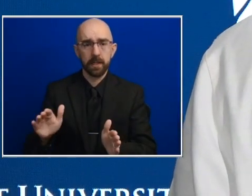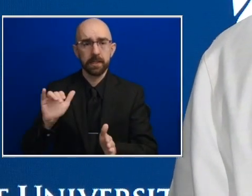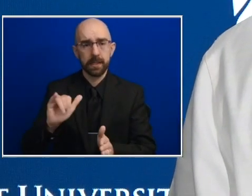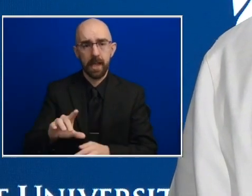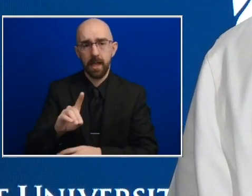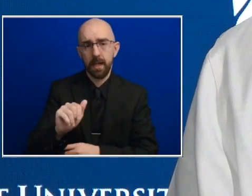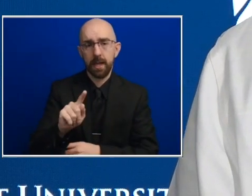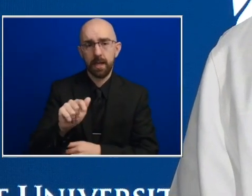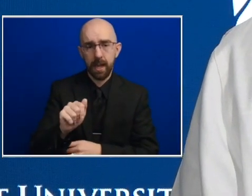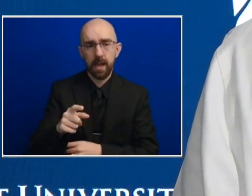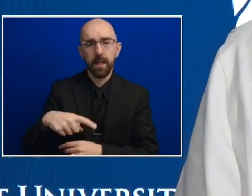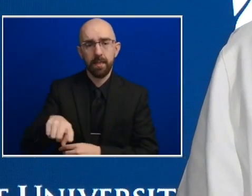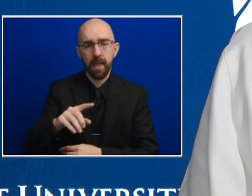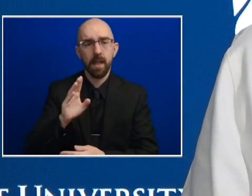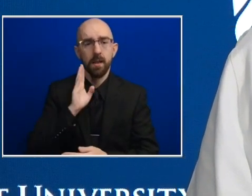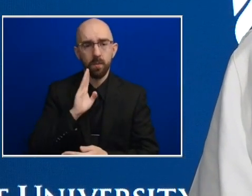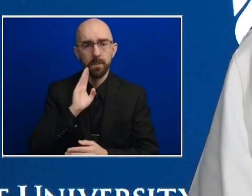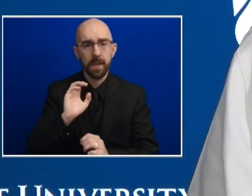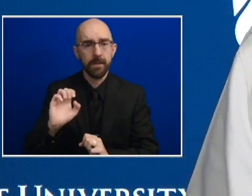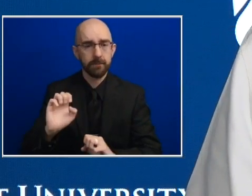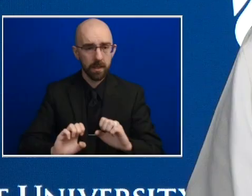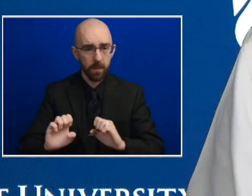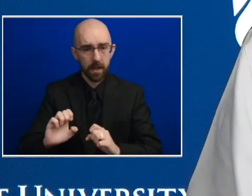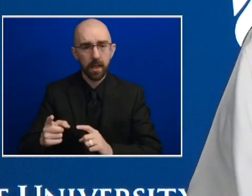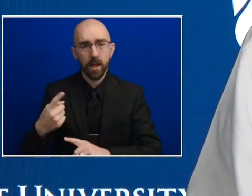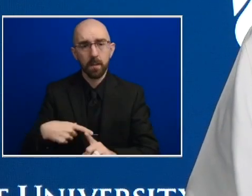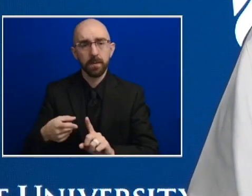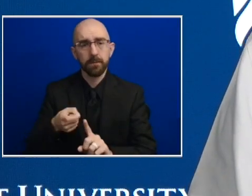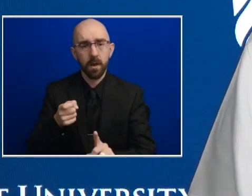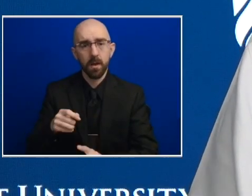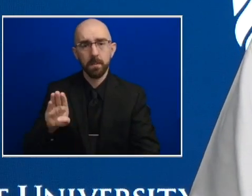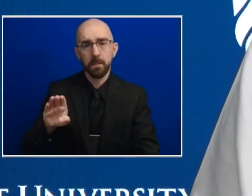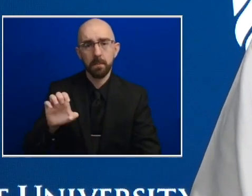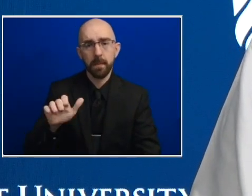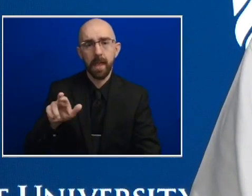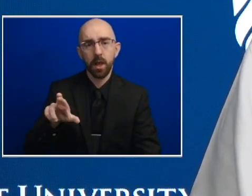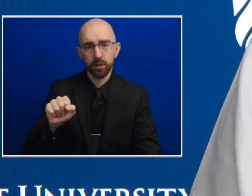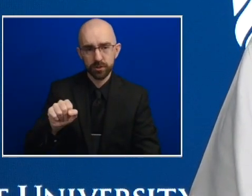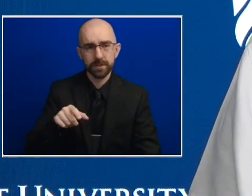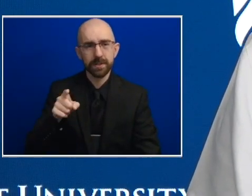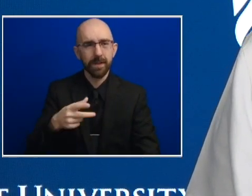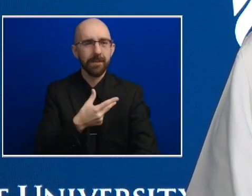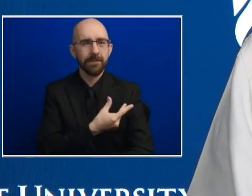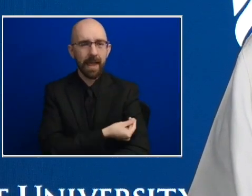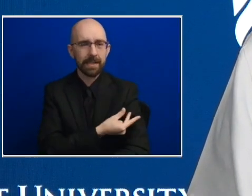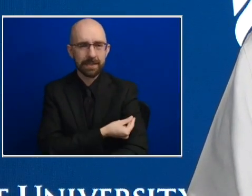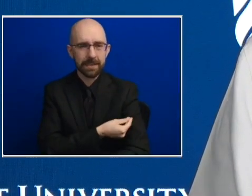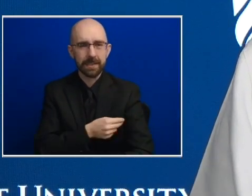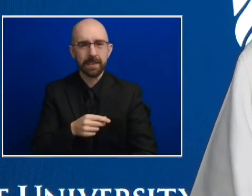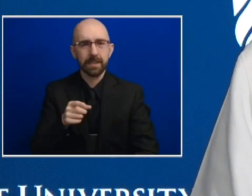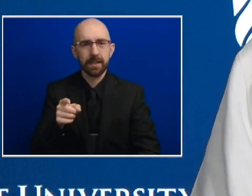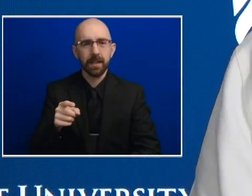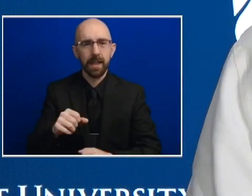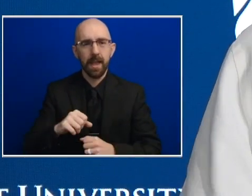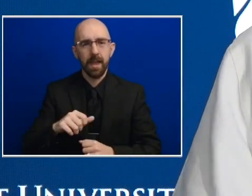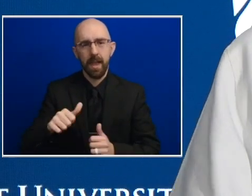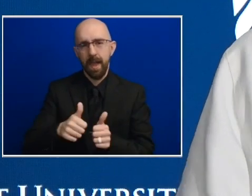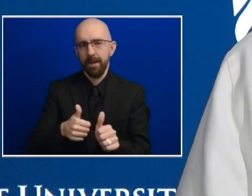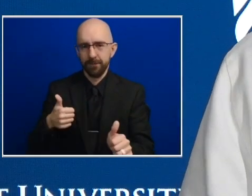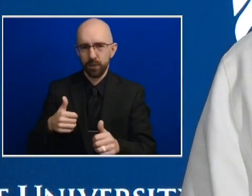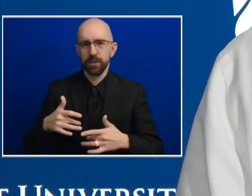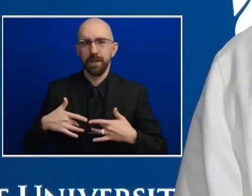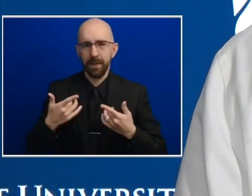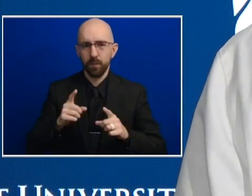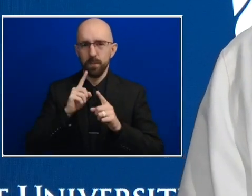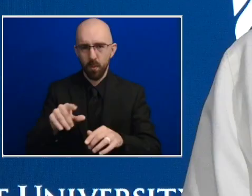they are going to be evaluating comes from VAERS, which is the Vaccine Adverse Event Reporting System, which we